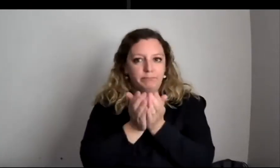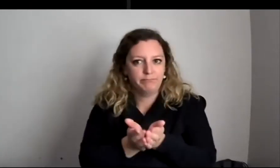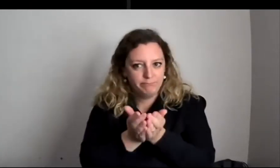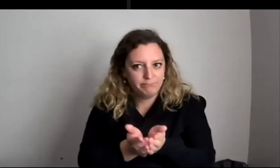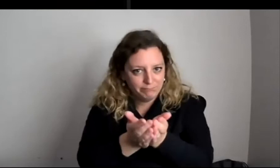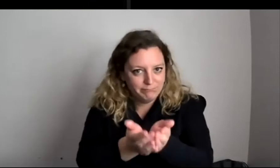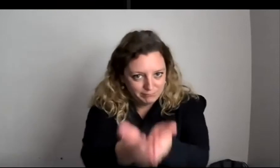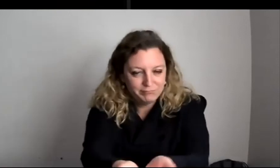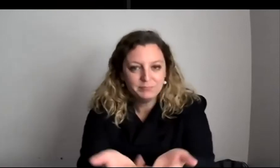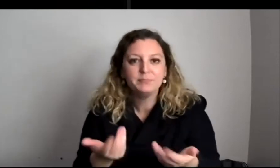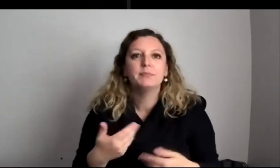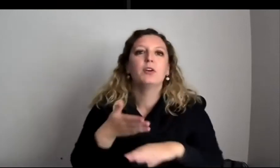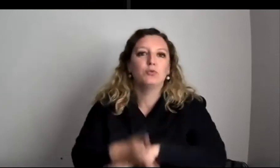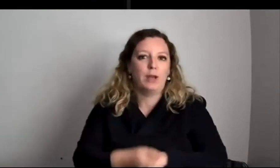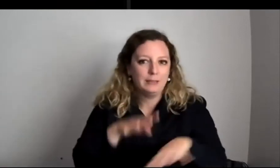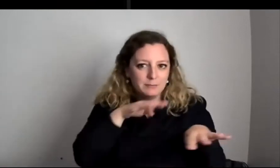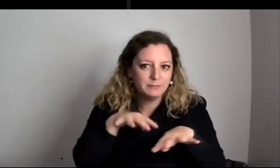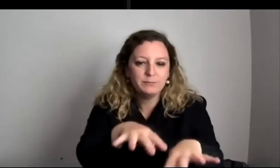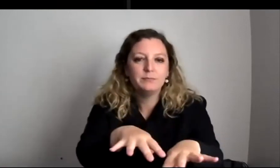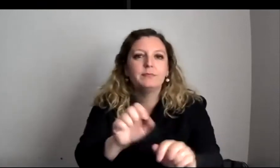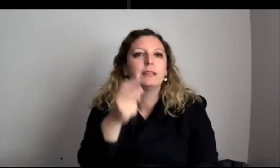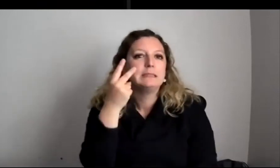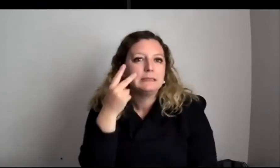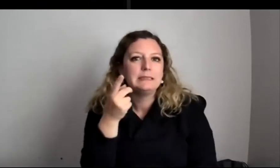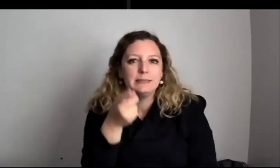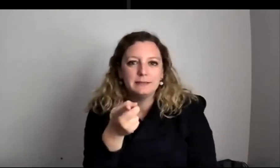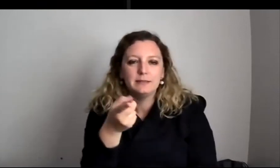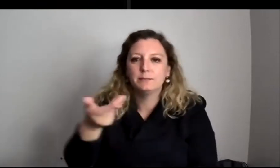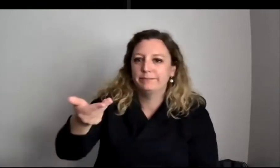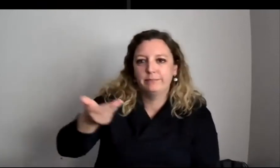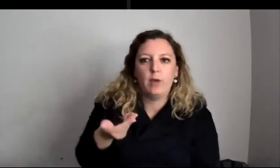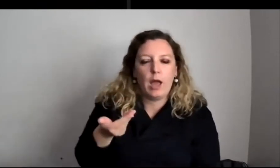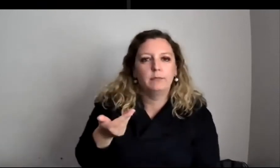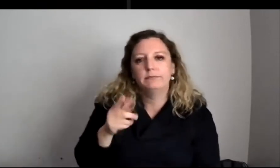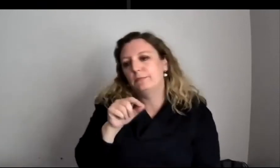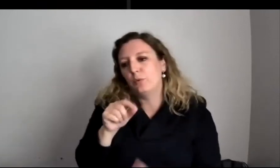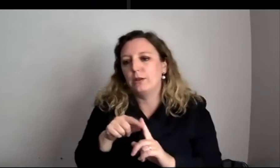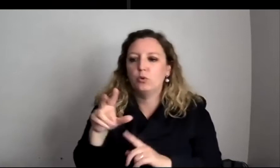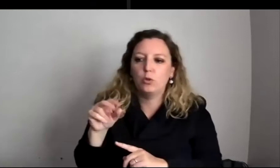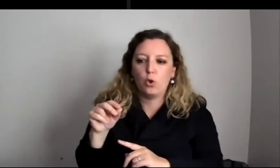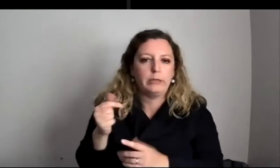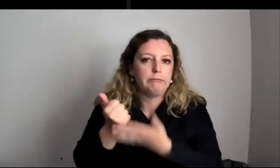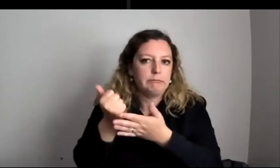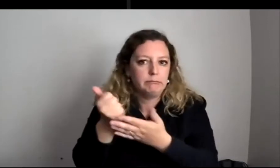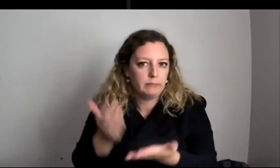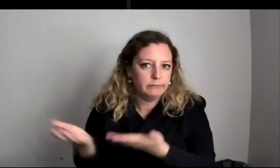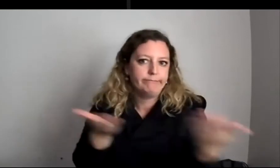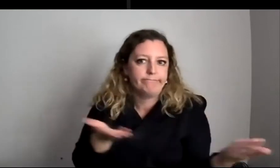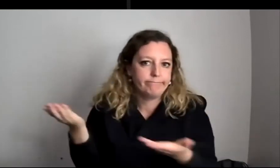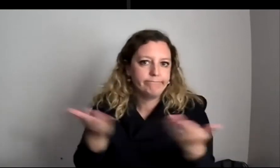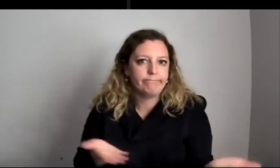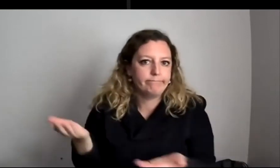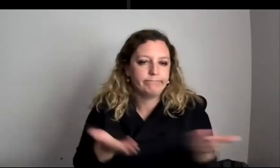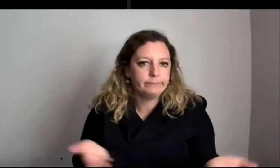the main Numuruna River, and you can see we hire 20 or 30 porters to carry all of our things, on